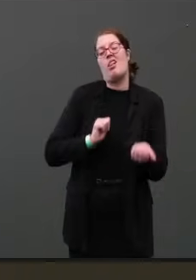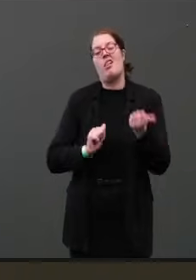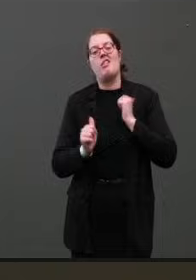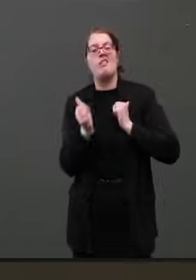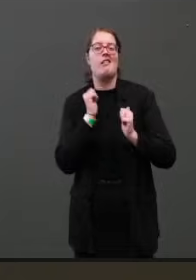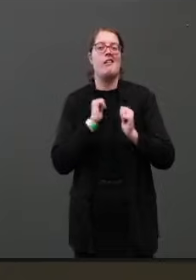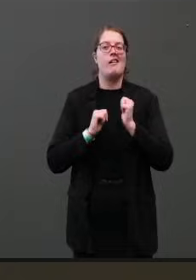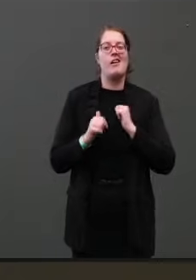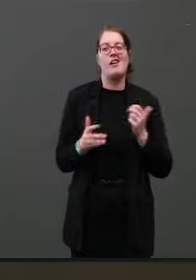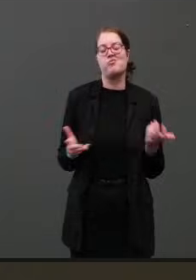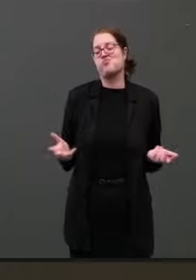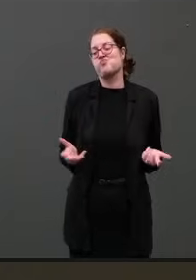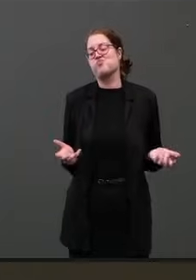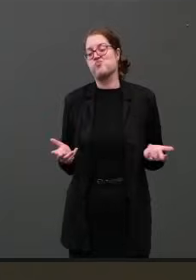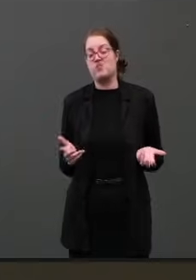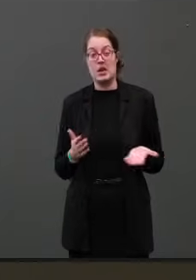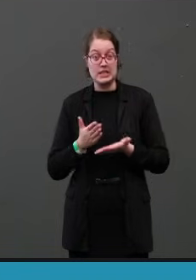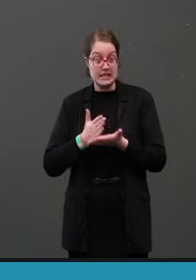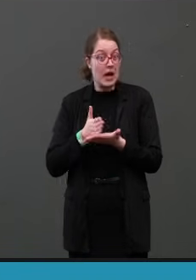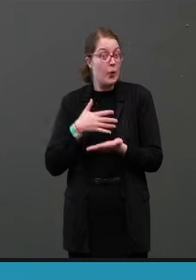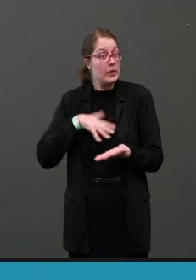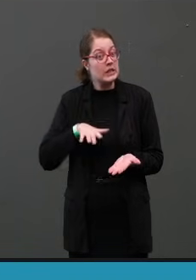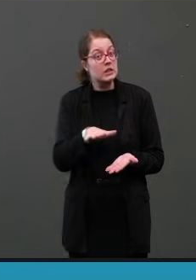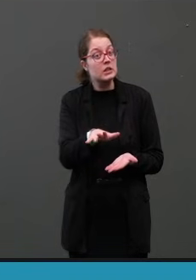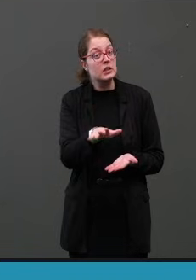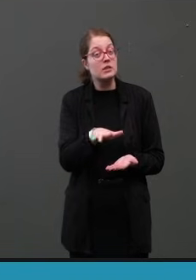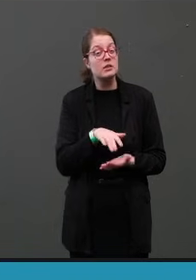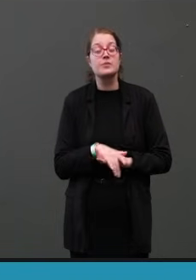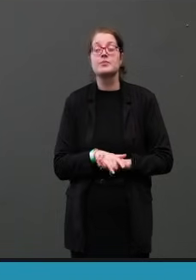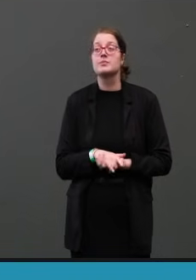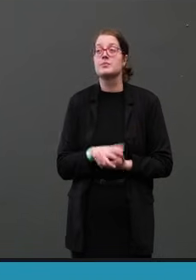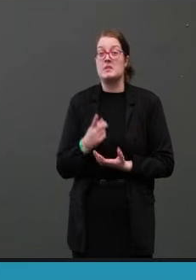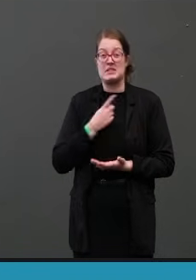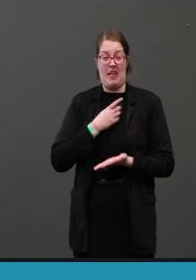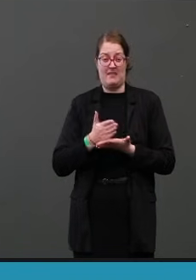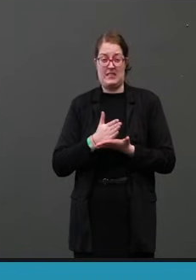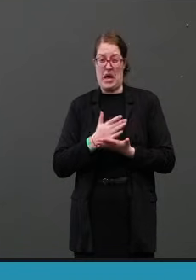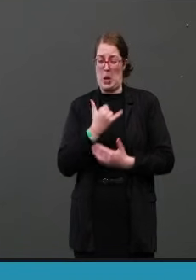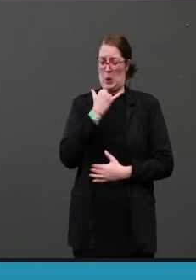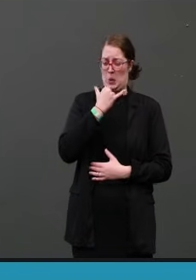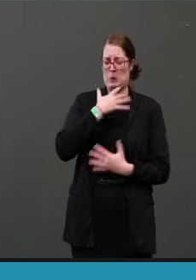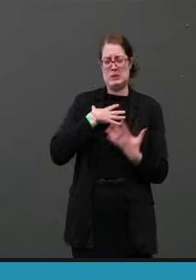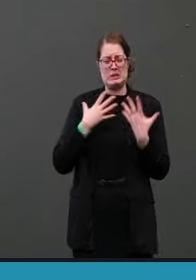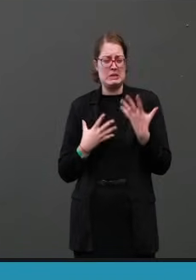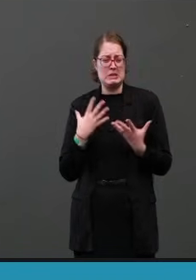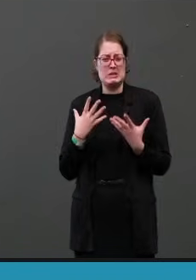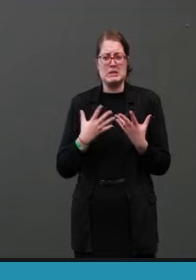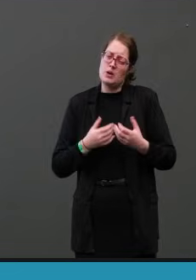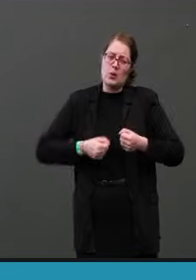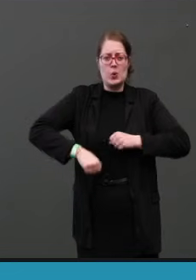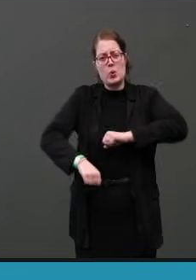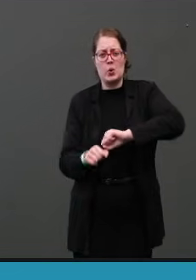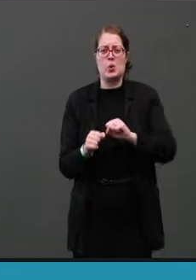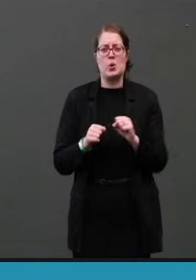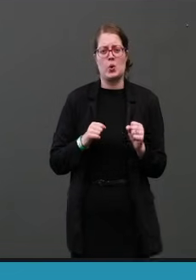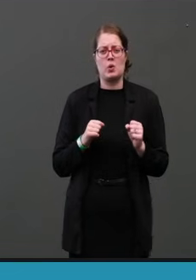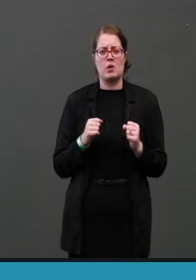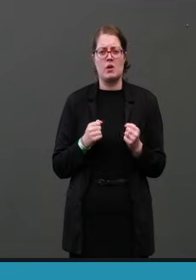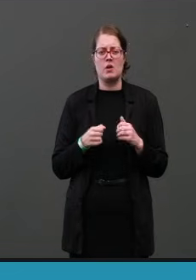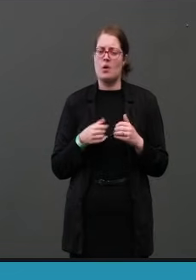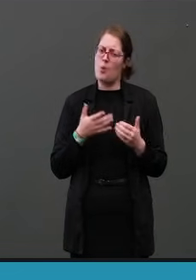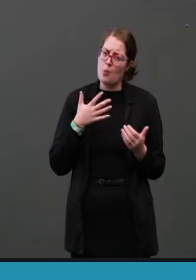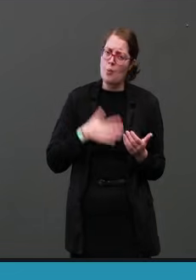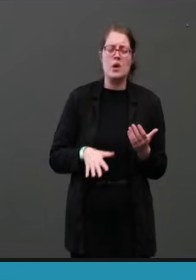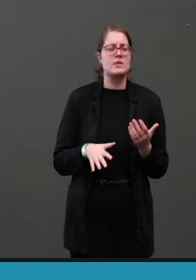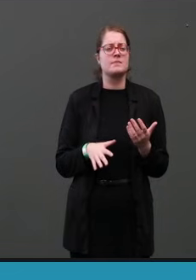doubt is also necessary. Self-doubt is what keeps us on our toes creatively and makes us strive to ensure that every